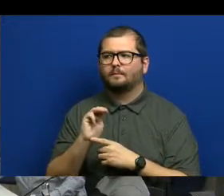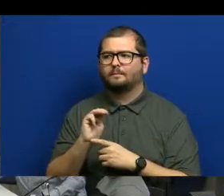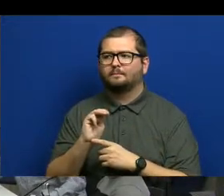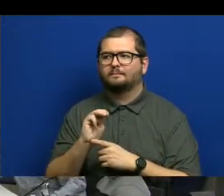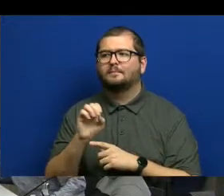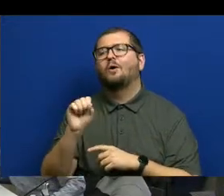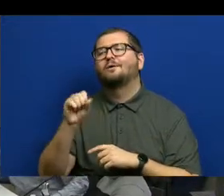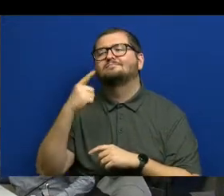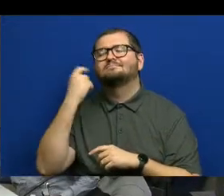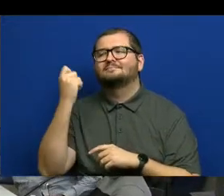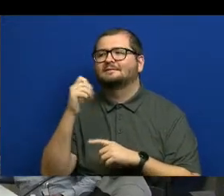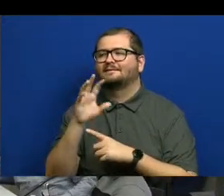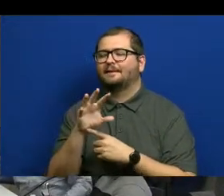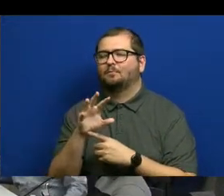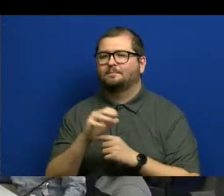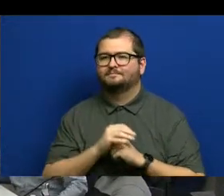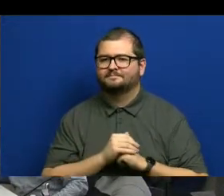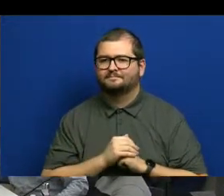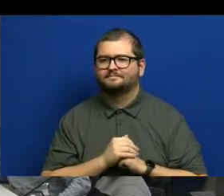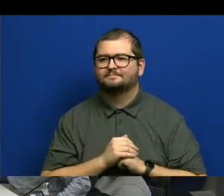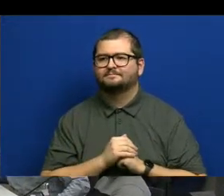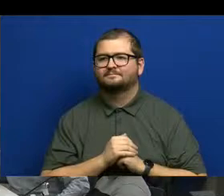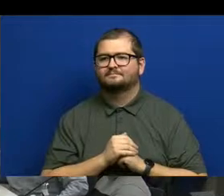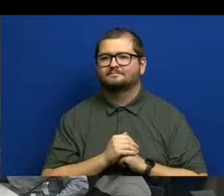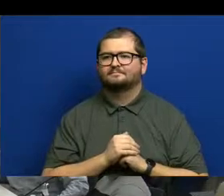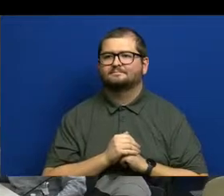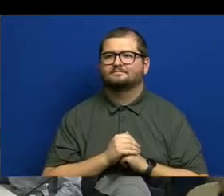Yeah, because of the camera.